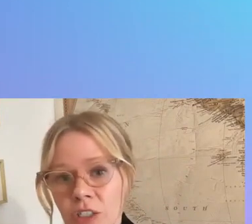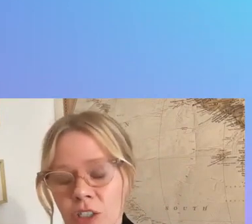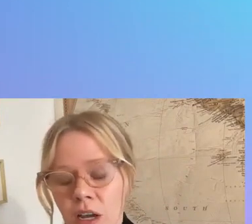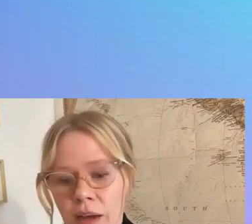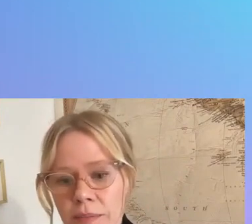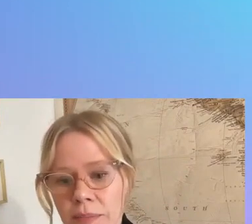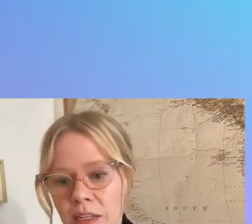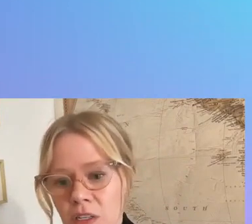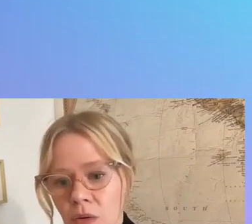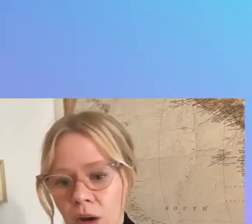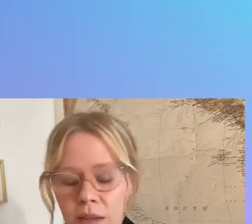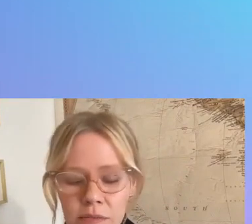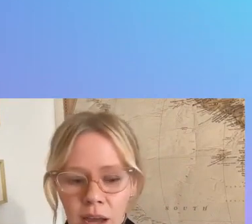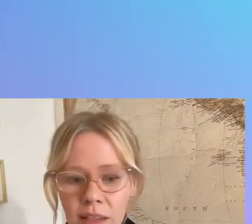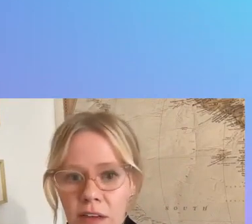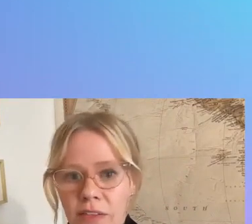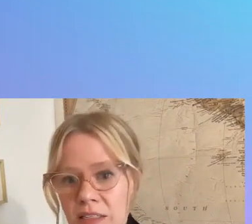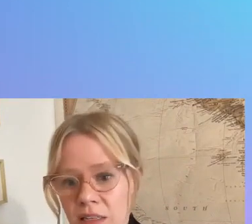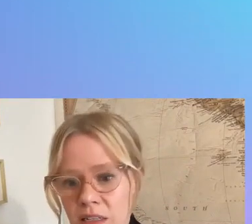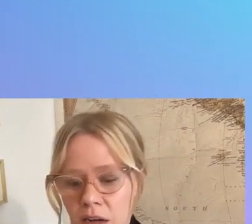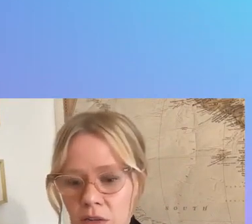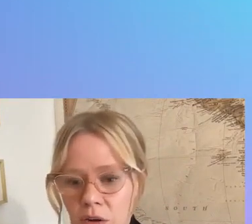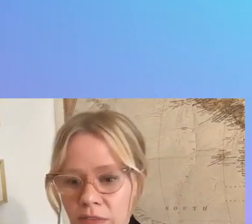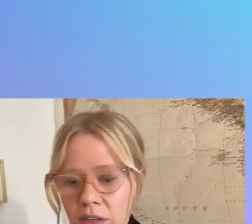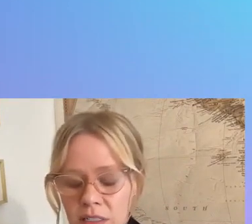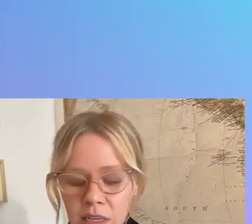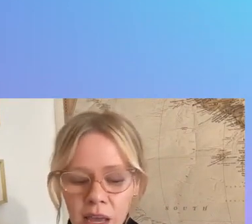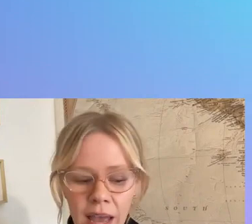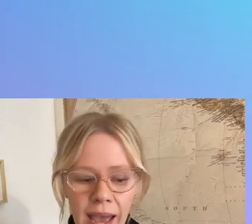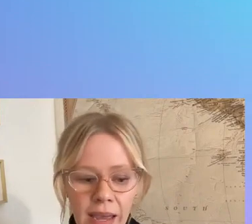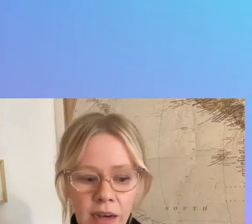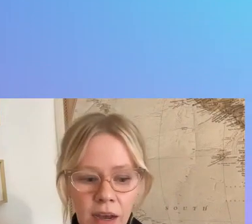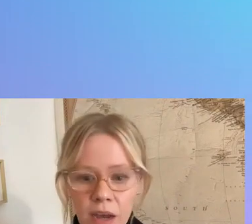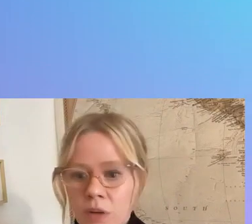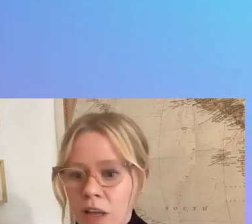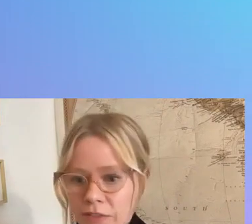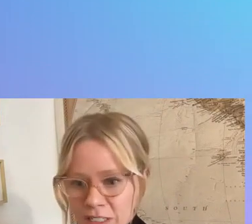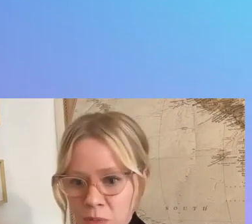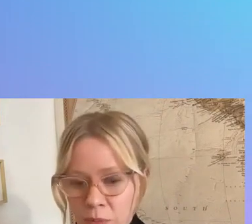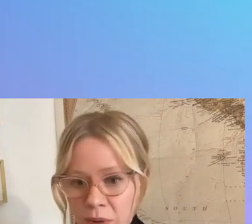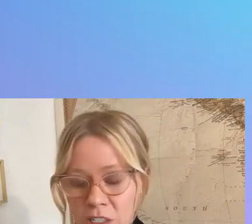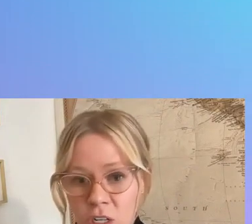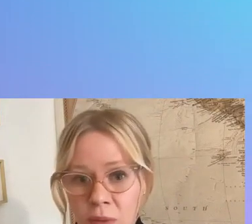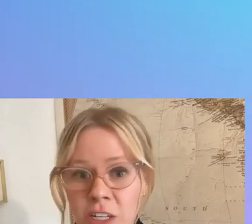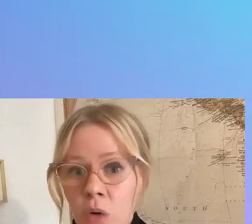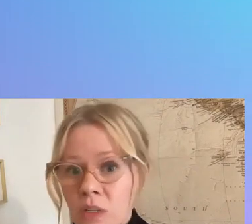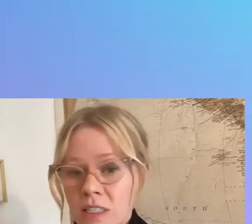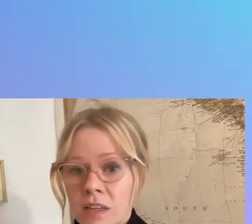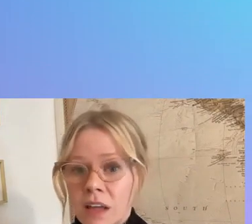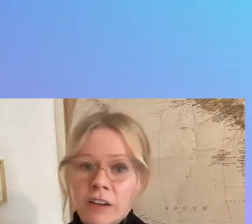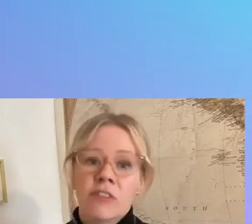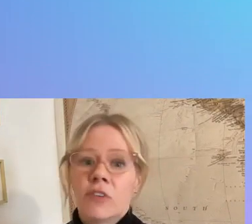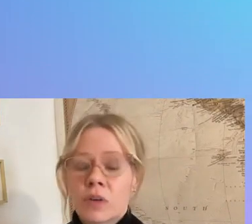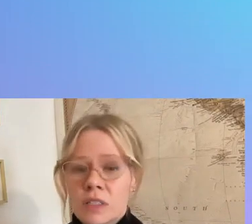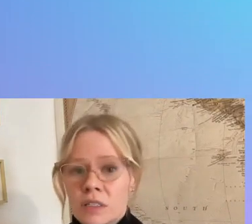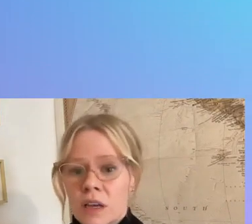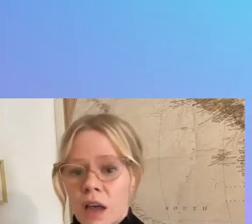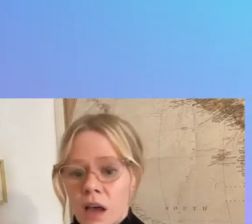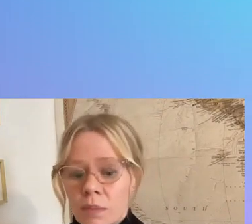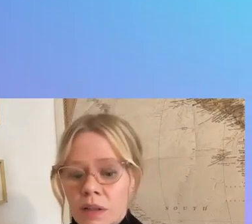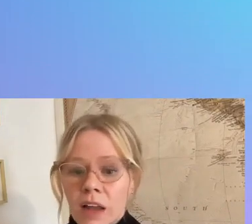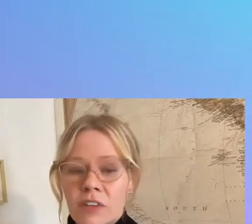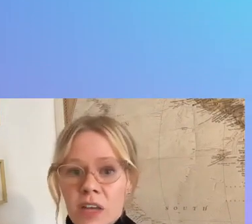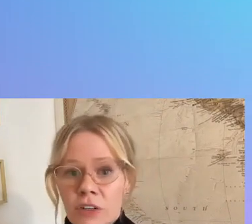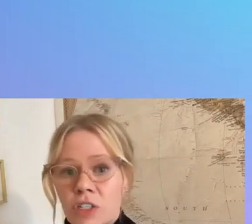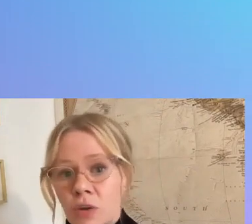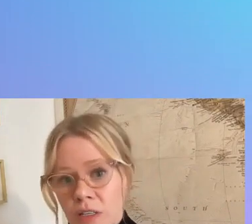through touch, and so I love access to tactile graphics, and I would love this to be more mainstream. I don't see a lot of folks,